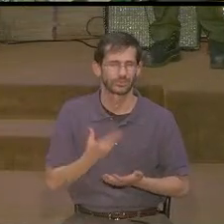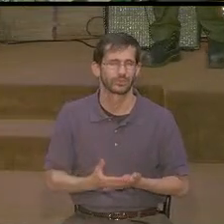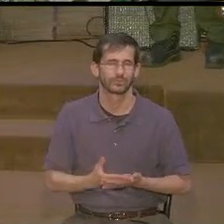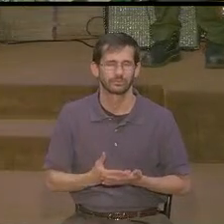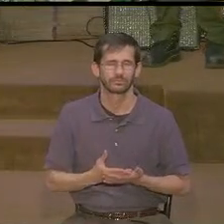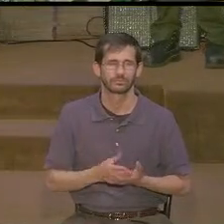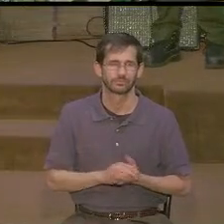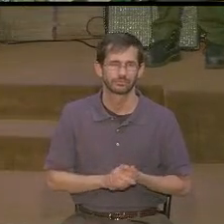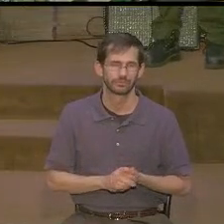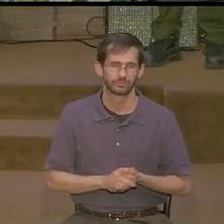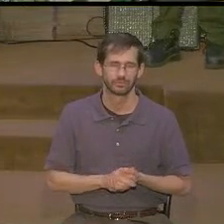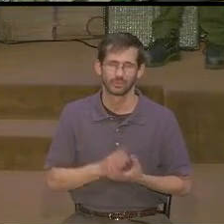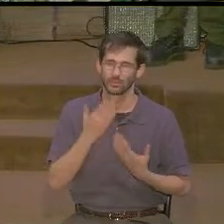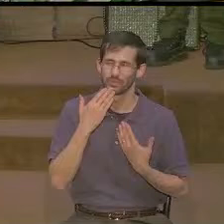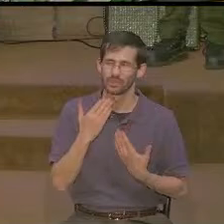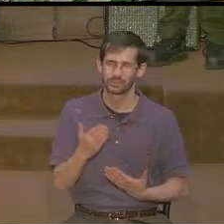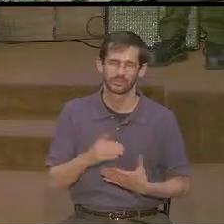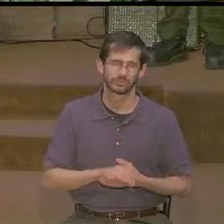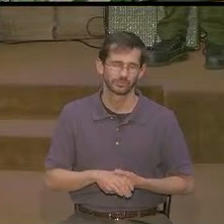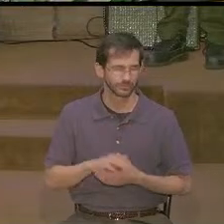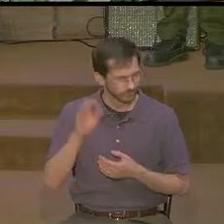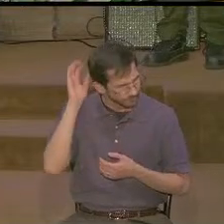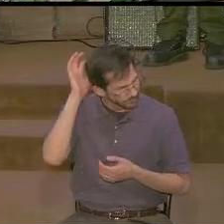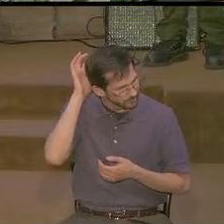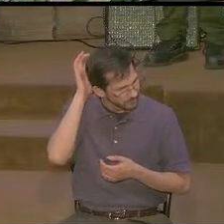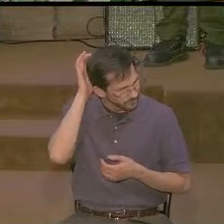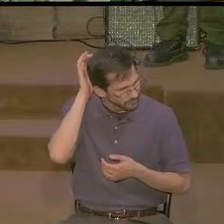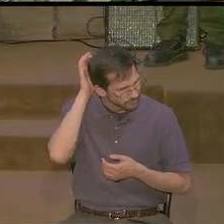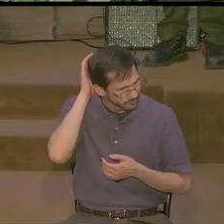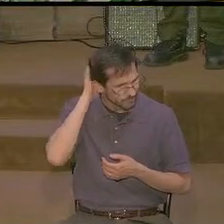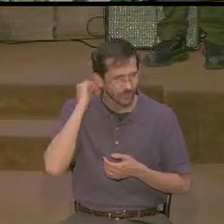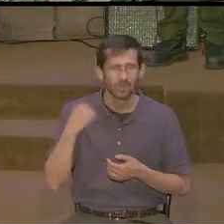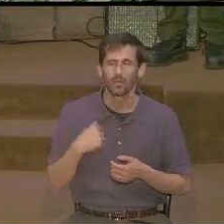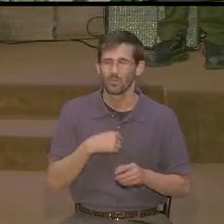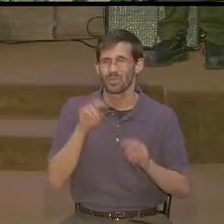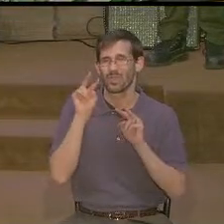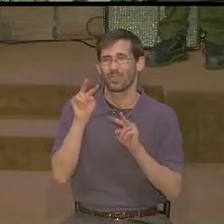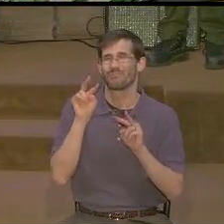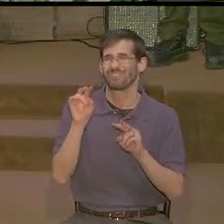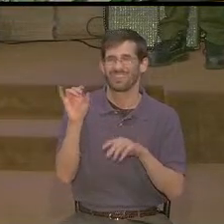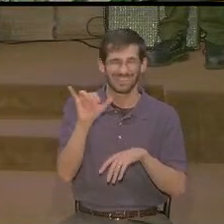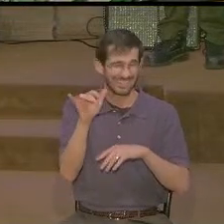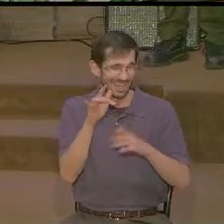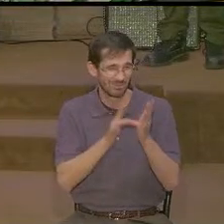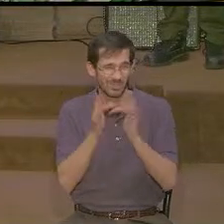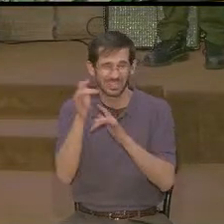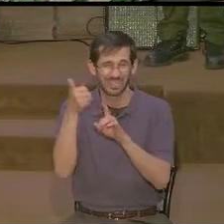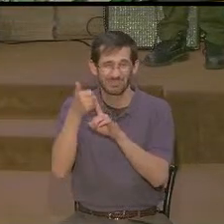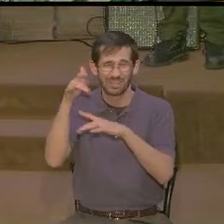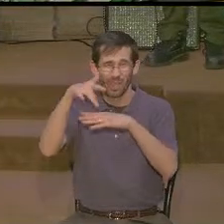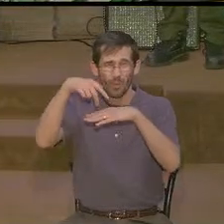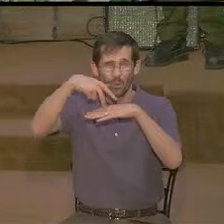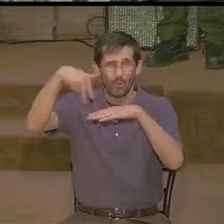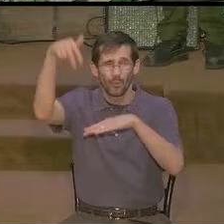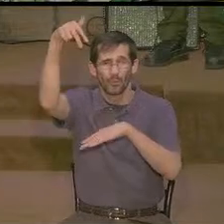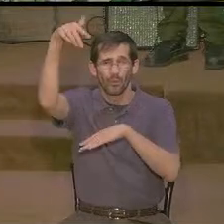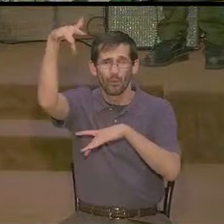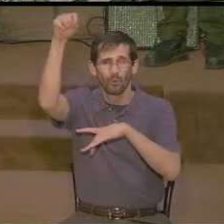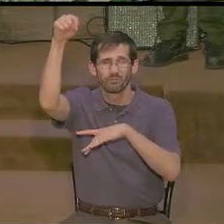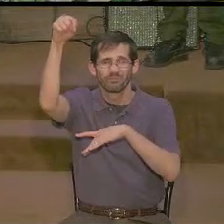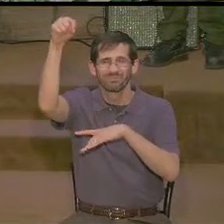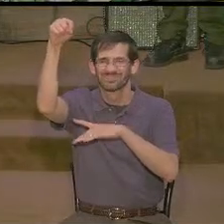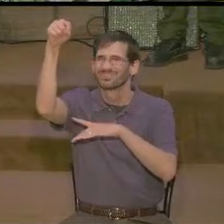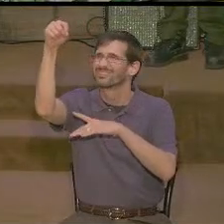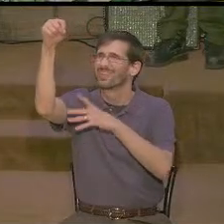good, and we thank you for that. And we look forward to the same Jesus that ascended. We look forward to the same Jesus that's